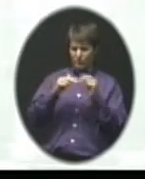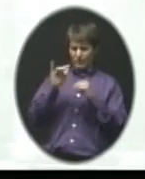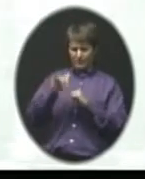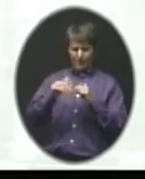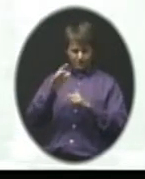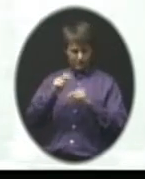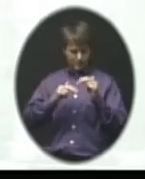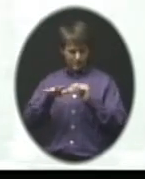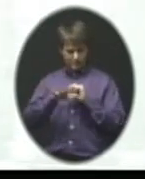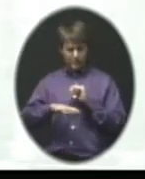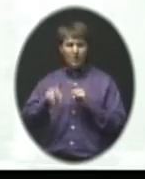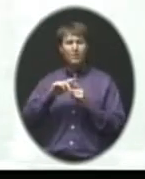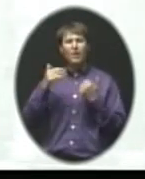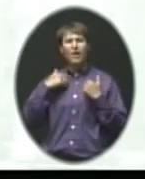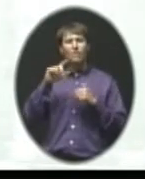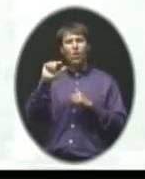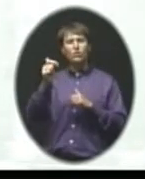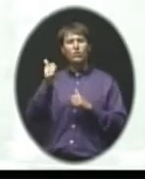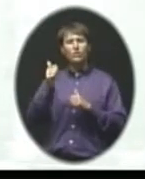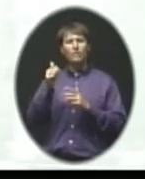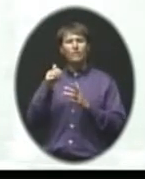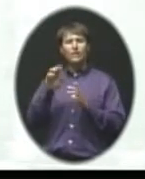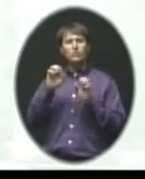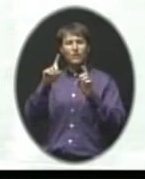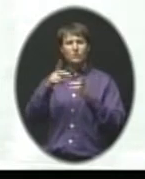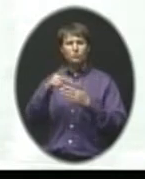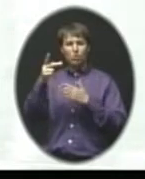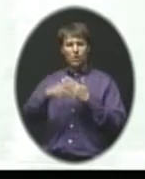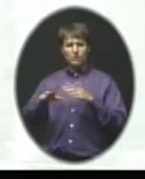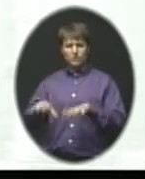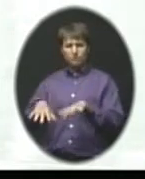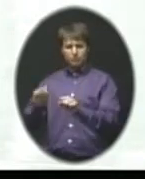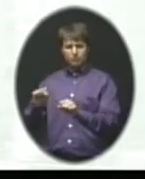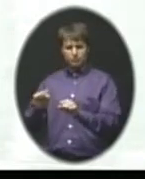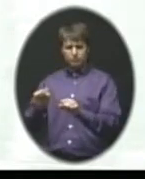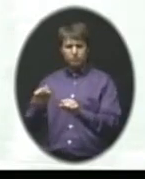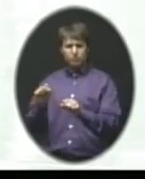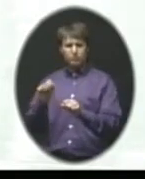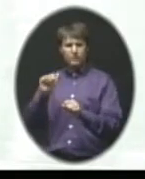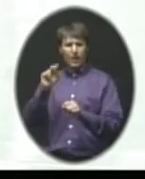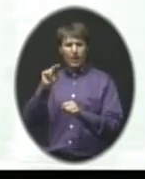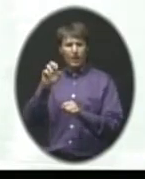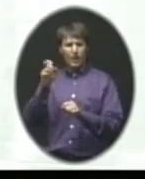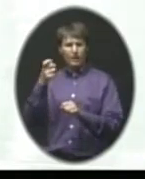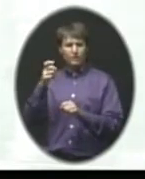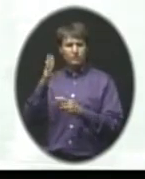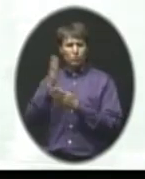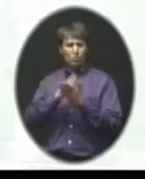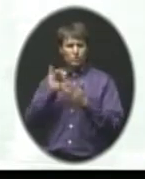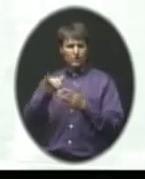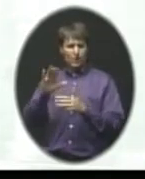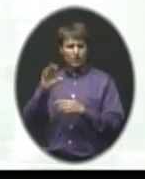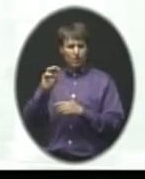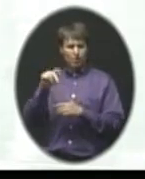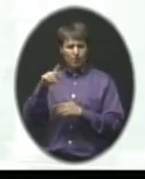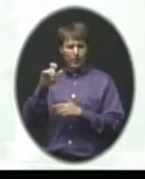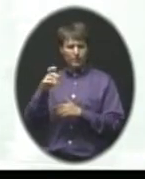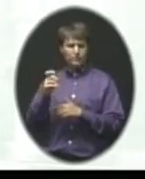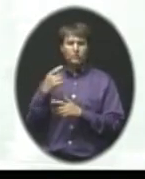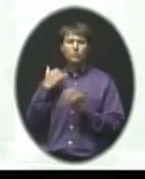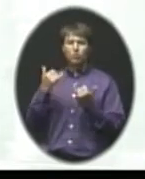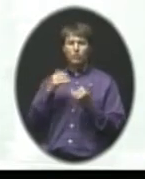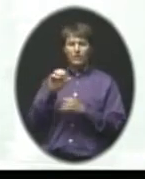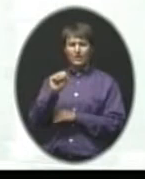have alternative education programs that have now taken root in the annex portion of that complex. Currently, we're operating our